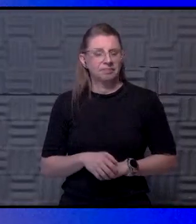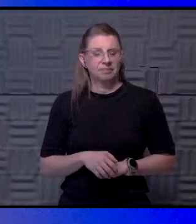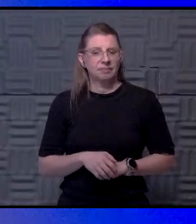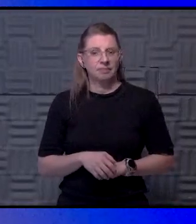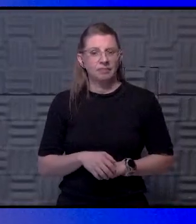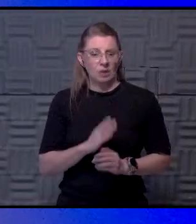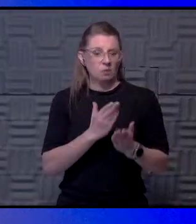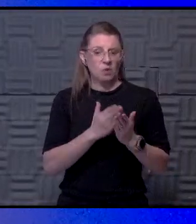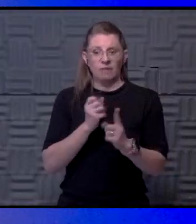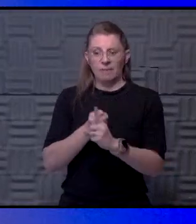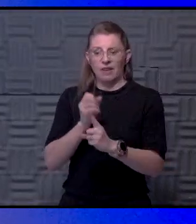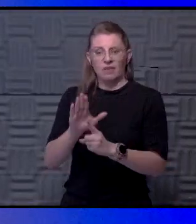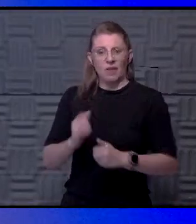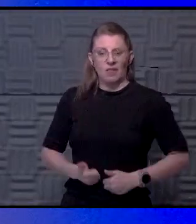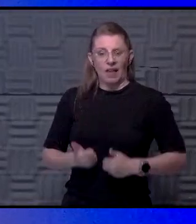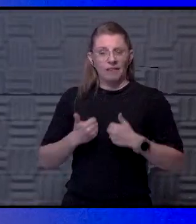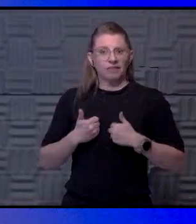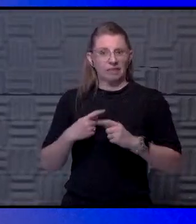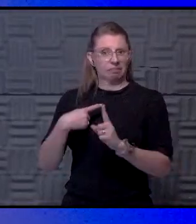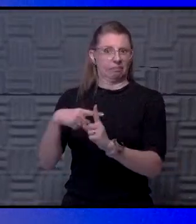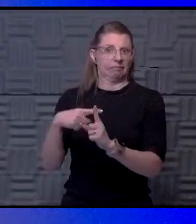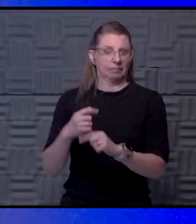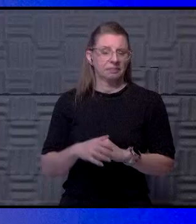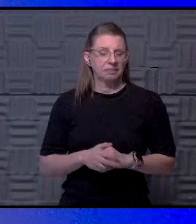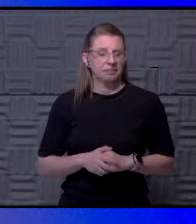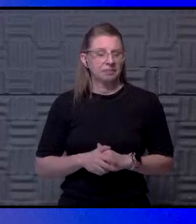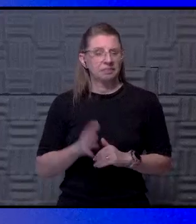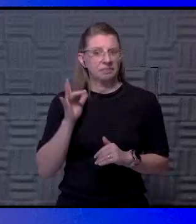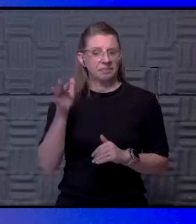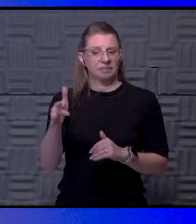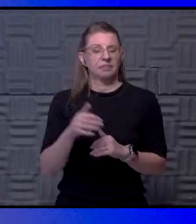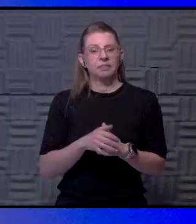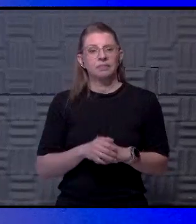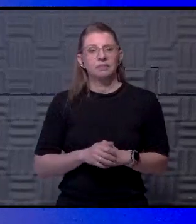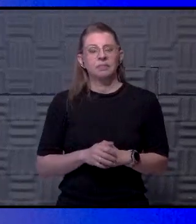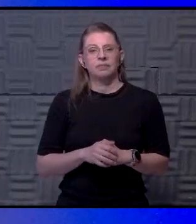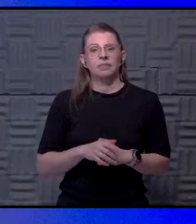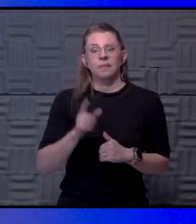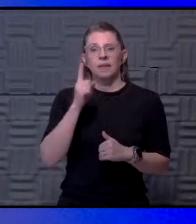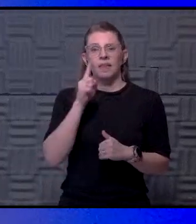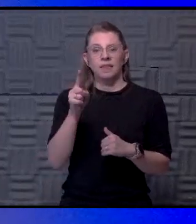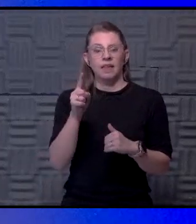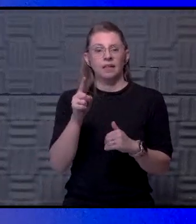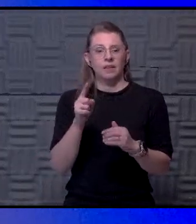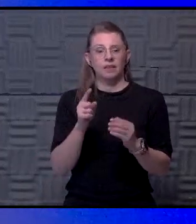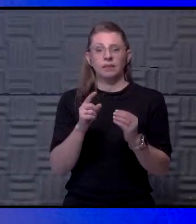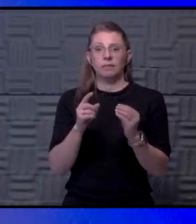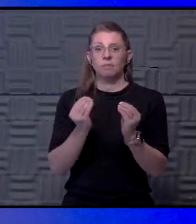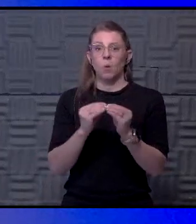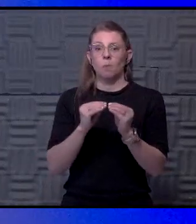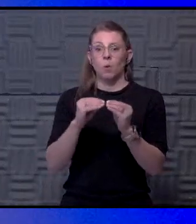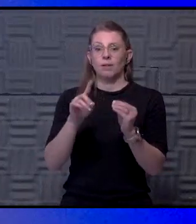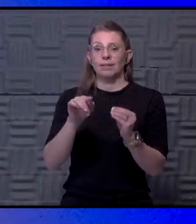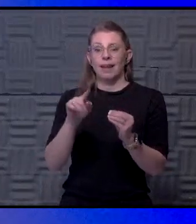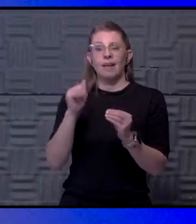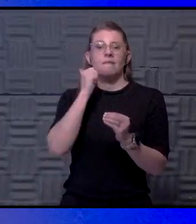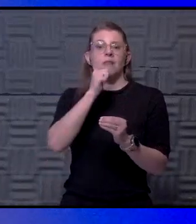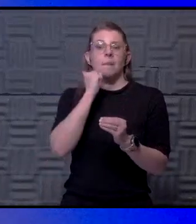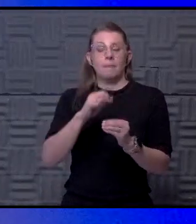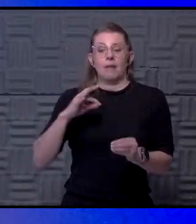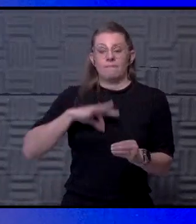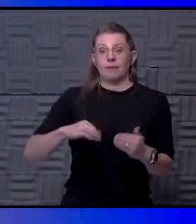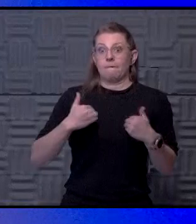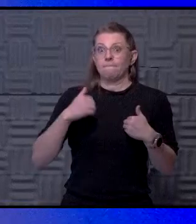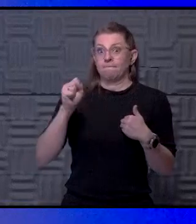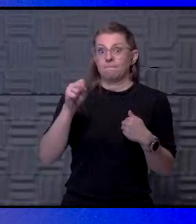I'm very optimistic. I think, there's growing data every day suggesting that, there are benefits. But